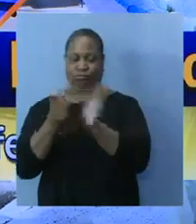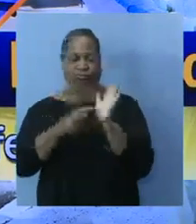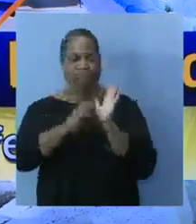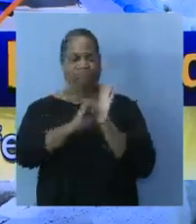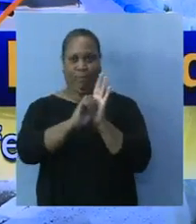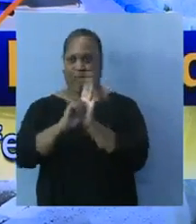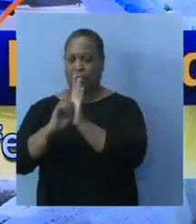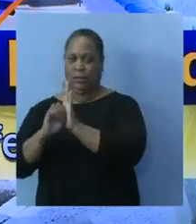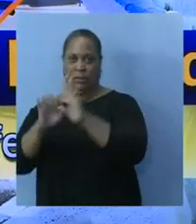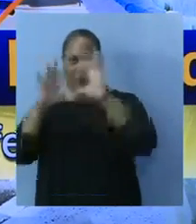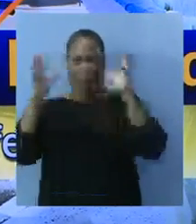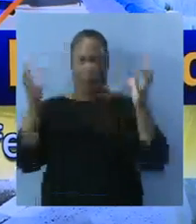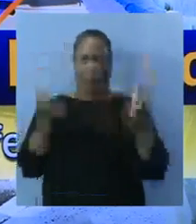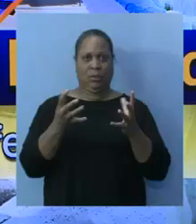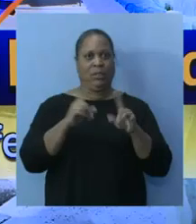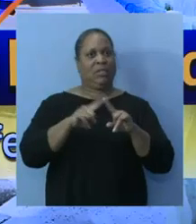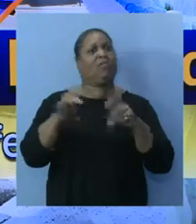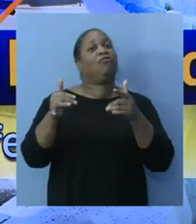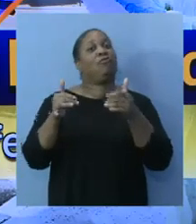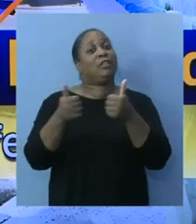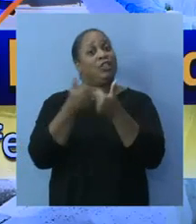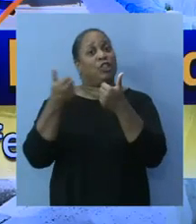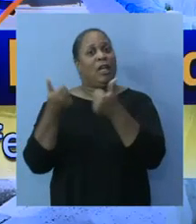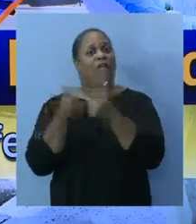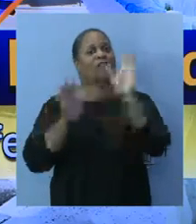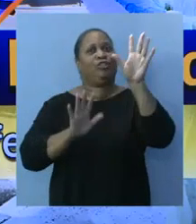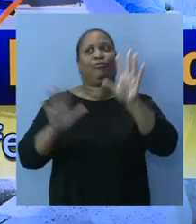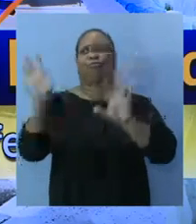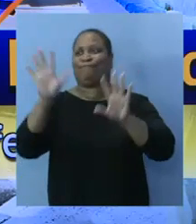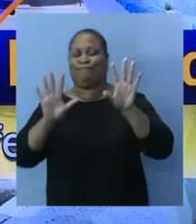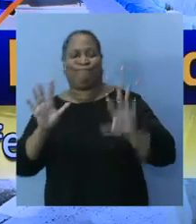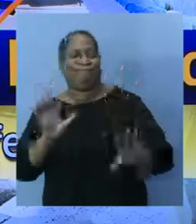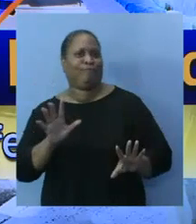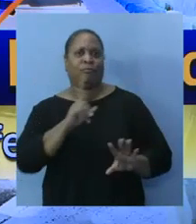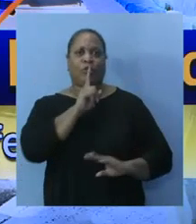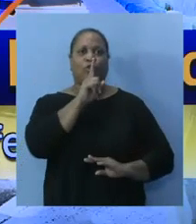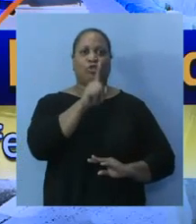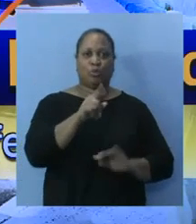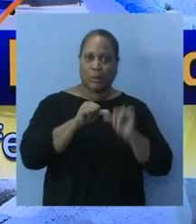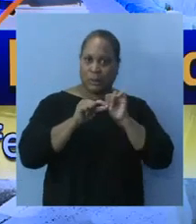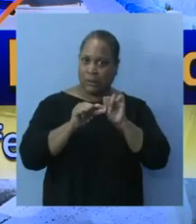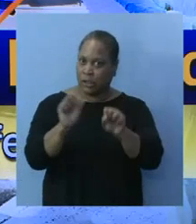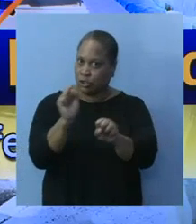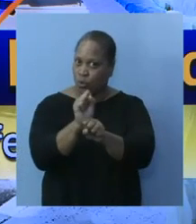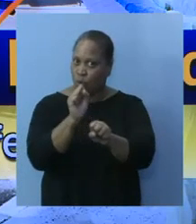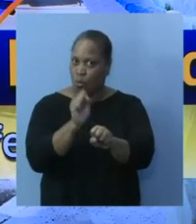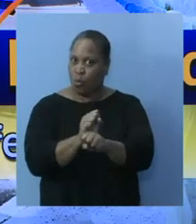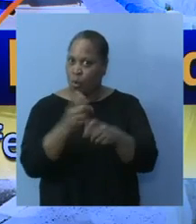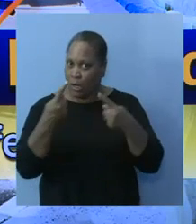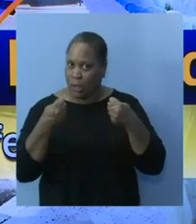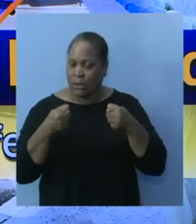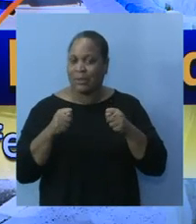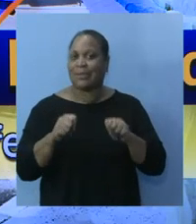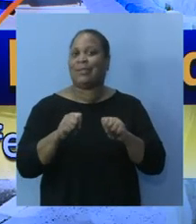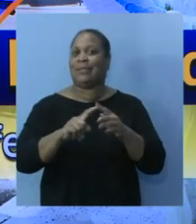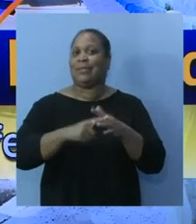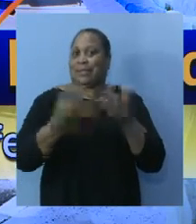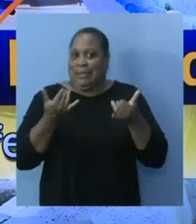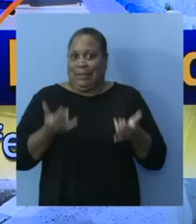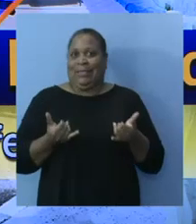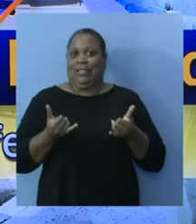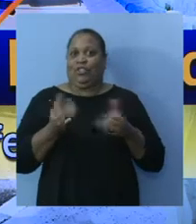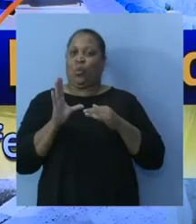we are seeing different challenges that are in other jurisdictions, let us make sure that we continue the work, energy, and effort of which we've employed to date so that we